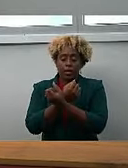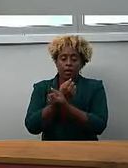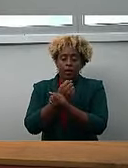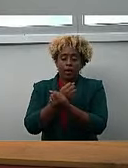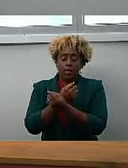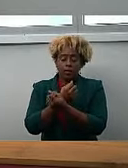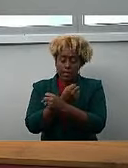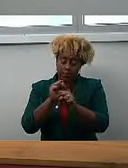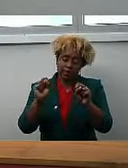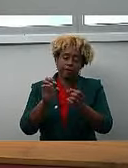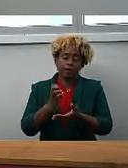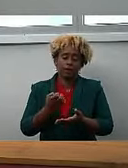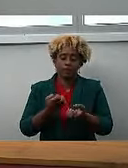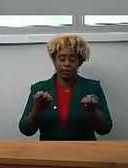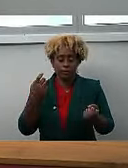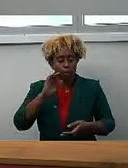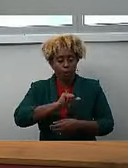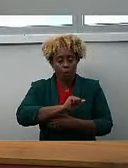citizens.